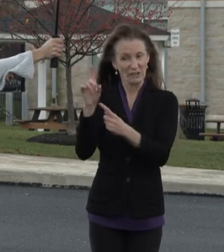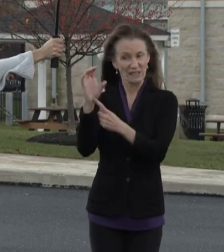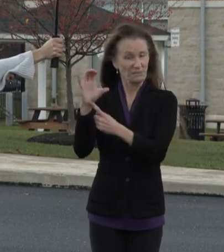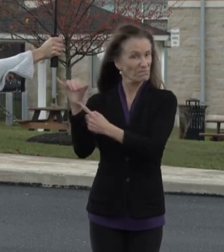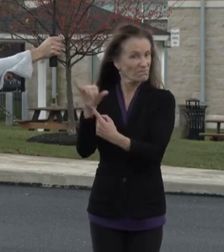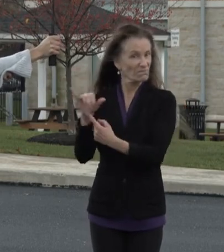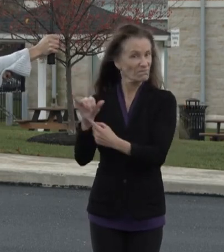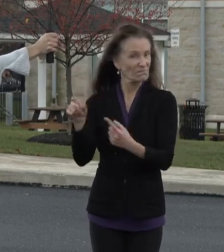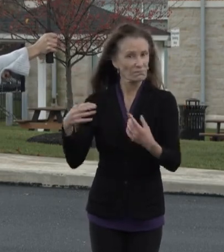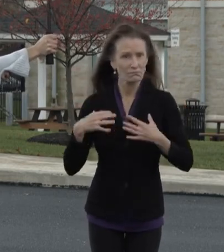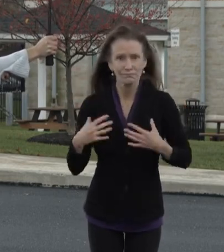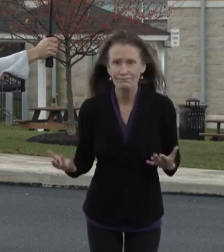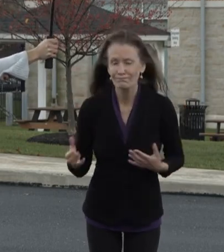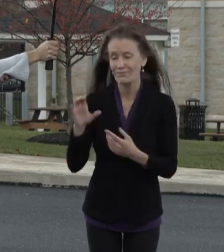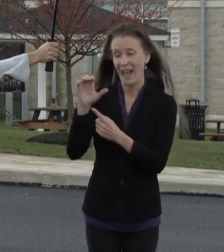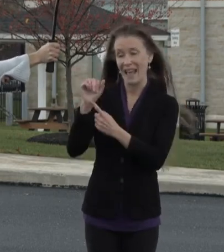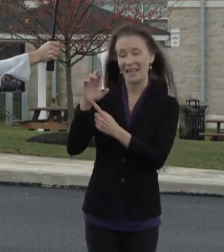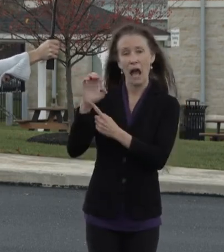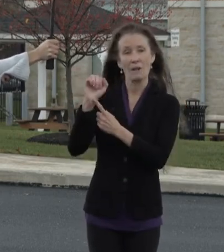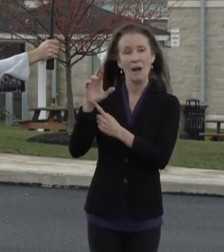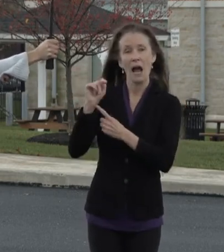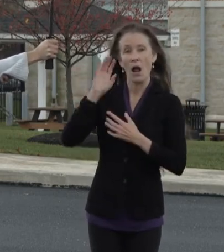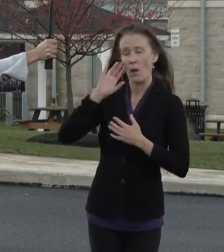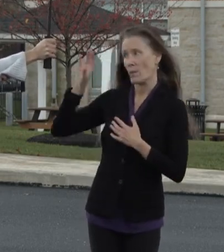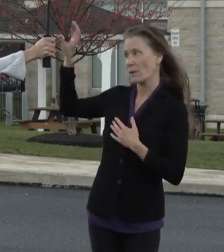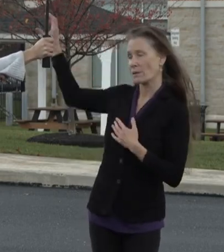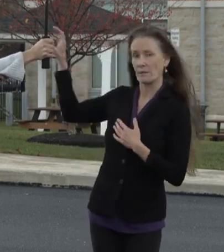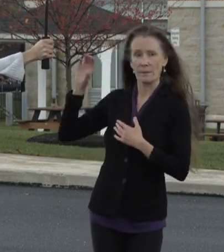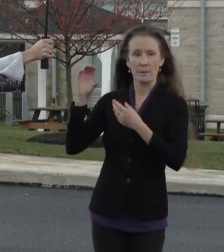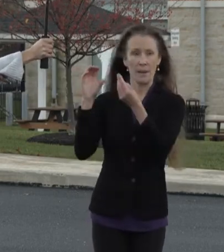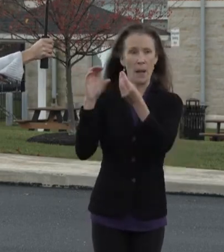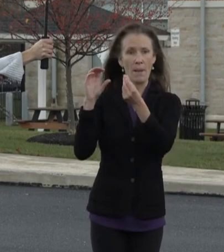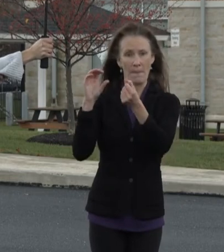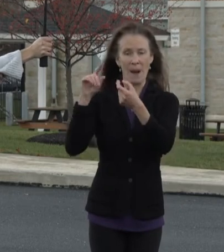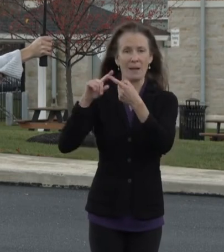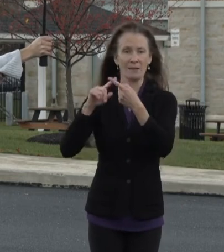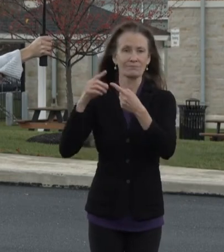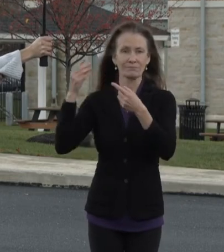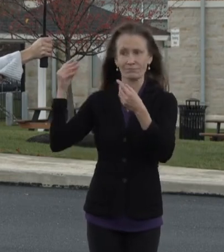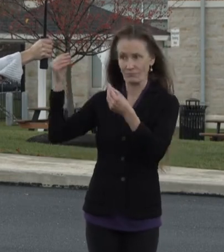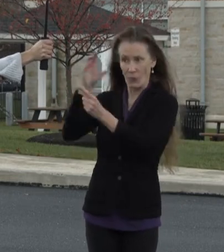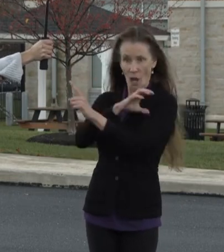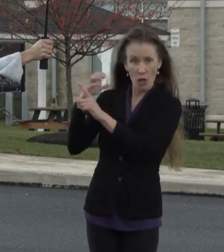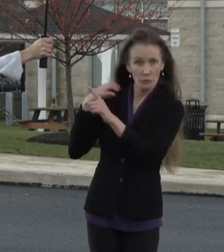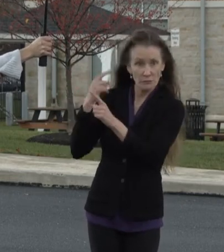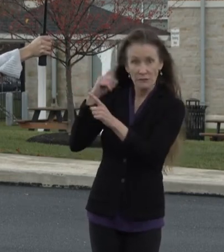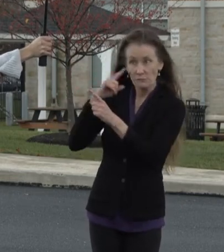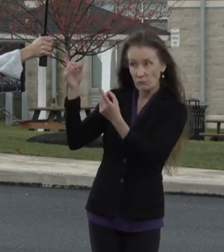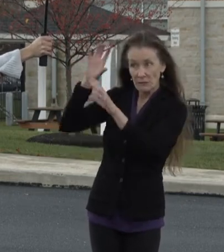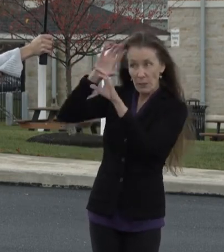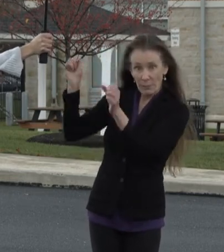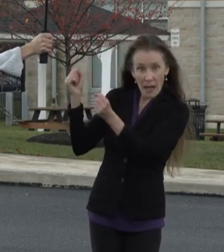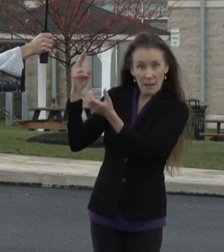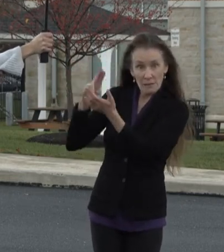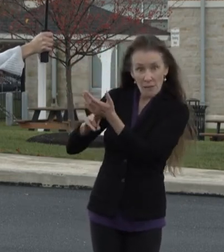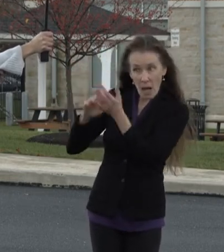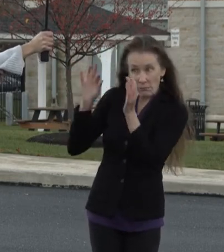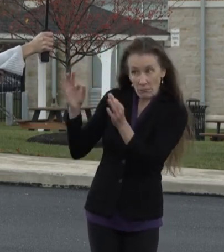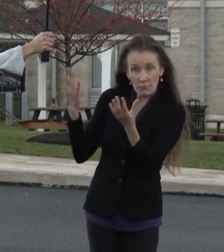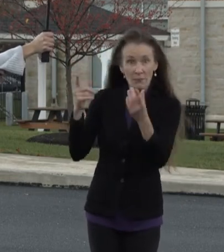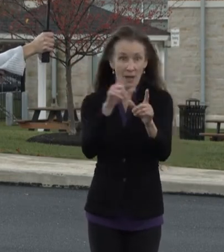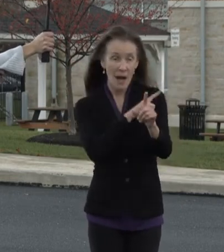be reauthorized by Congress and signed by the president, so that then the legislature in Pennsylvania